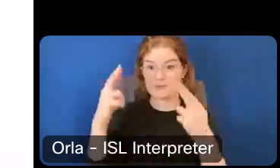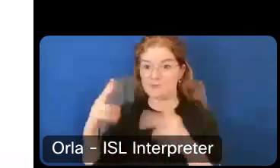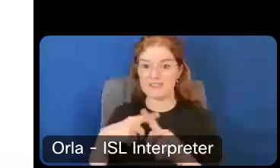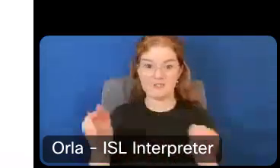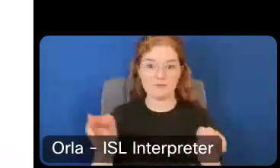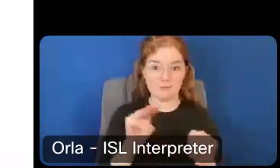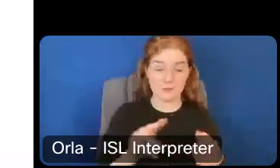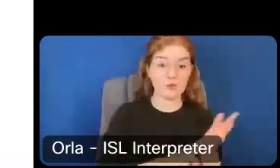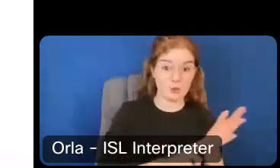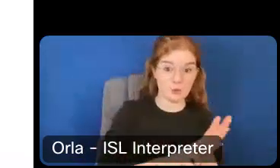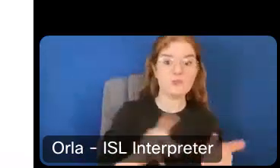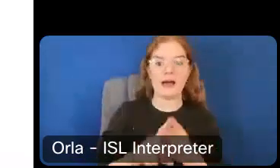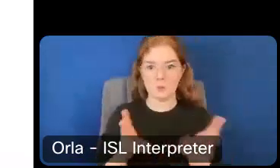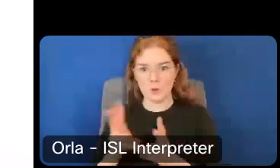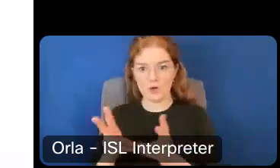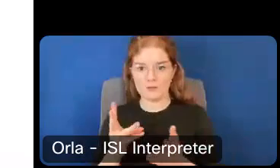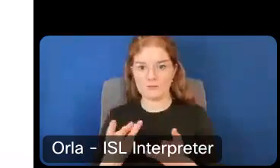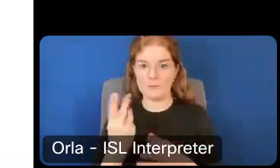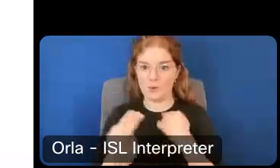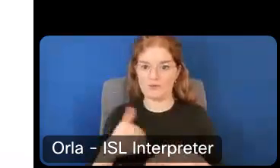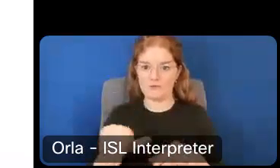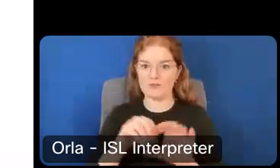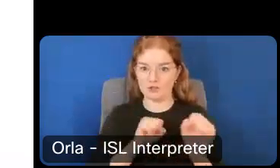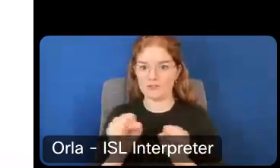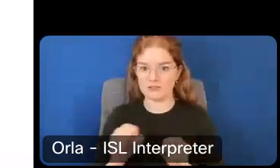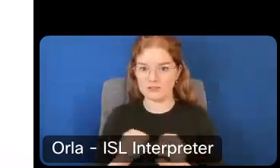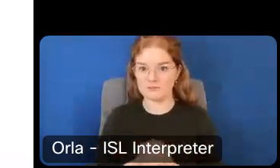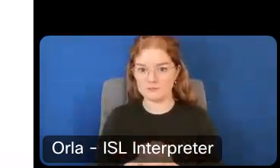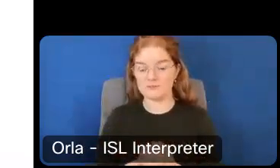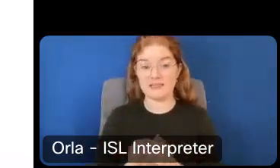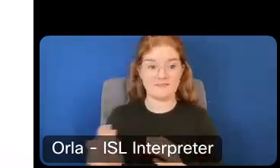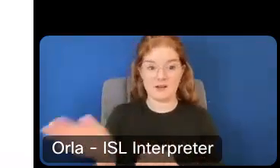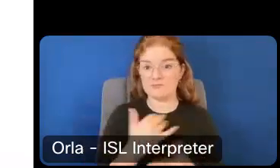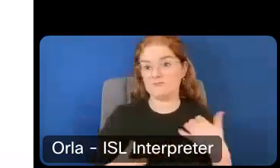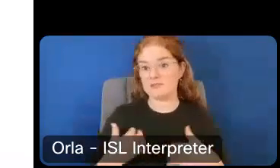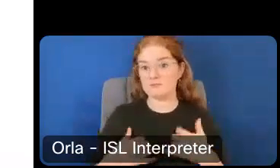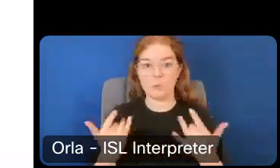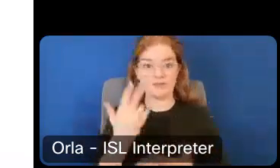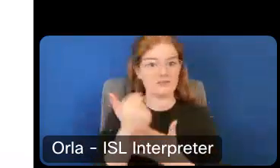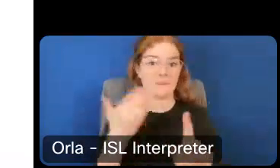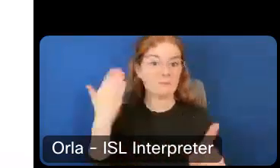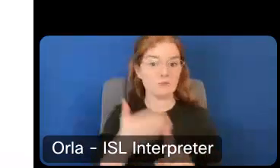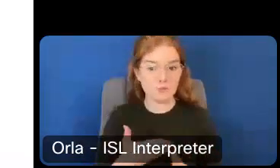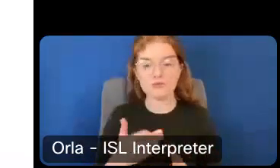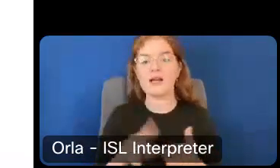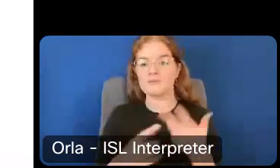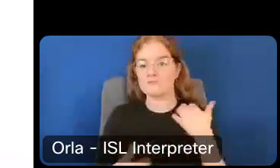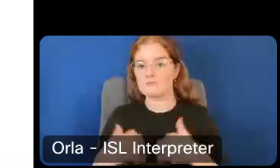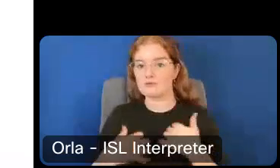use and work in our service, in our healthcare services, with an interest in the design approach and with an interest